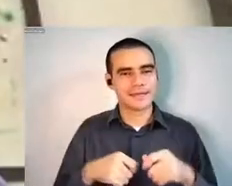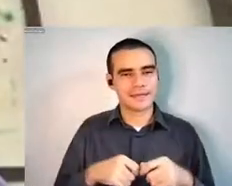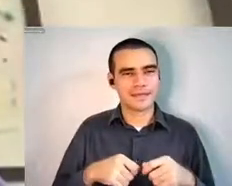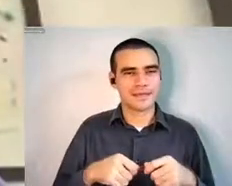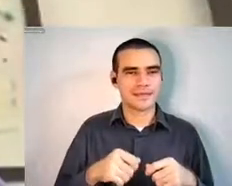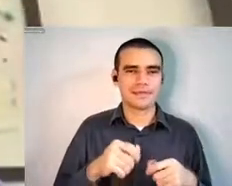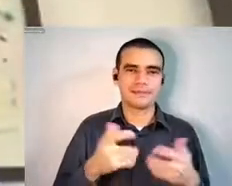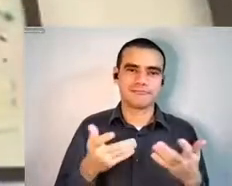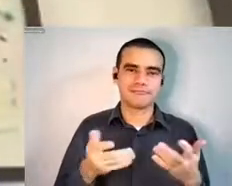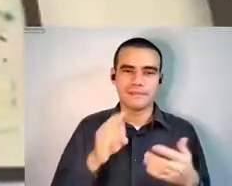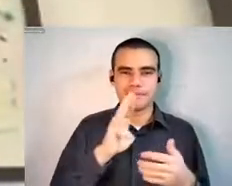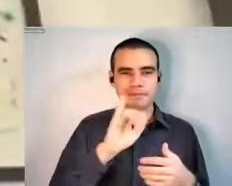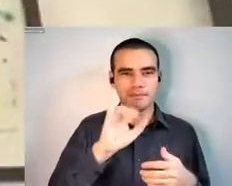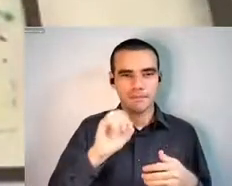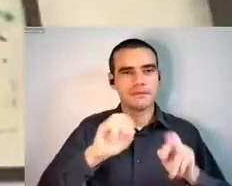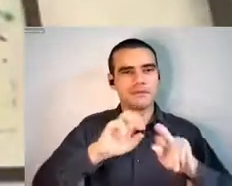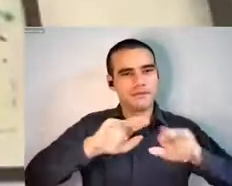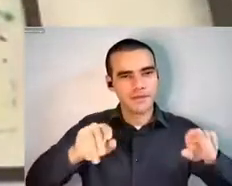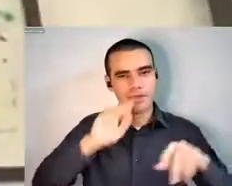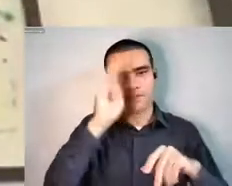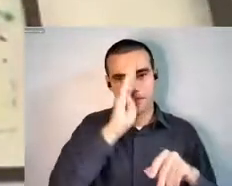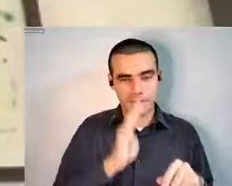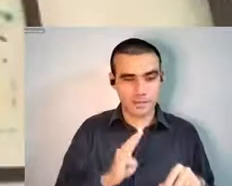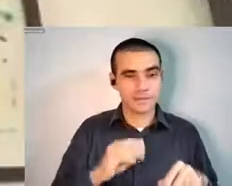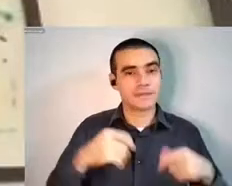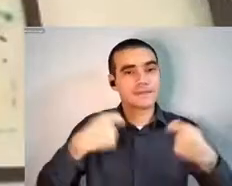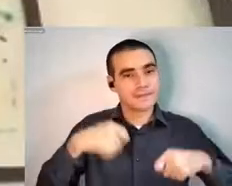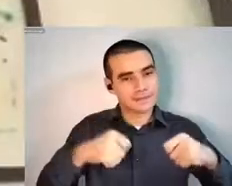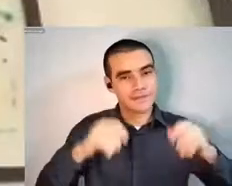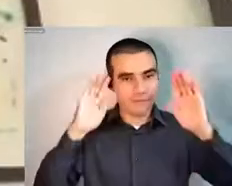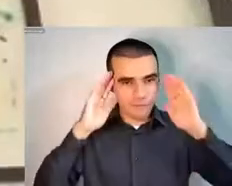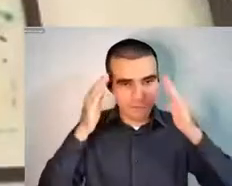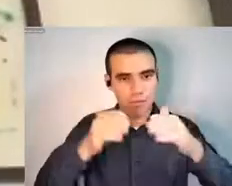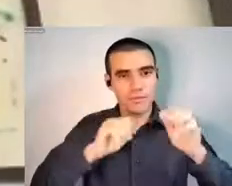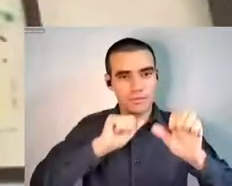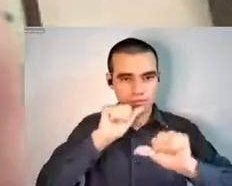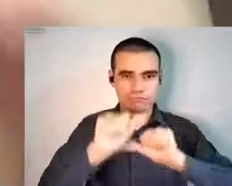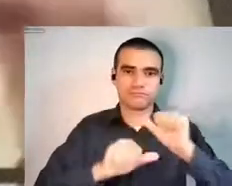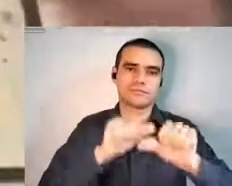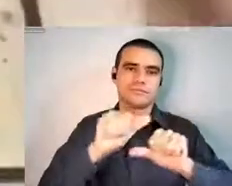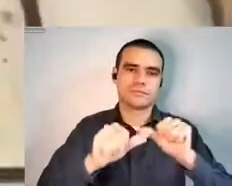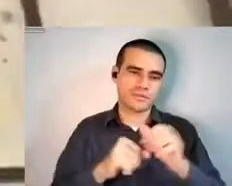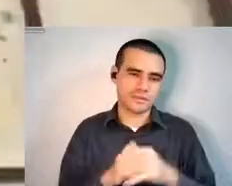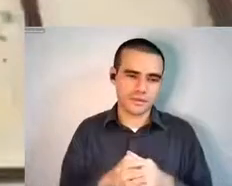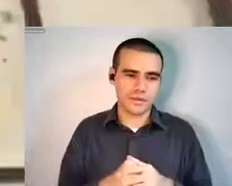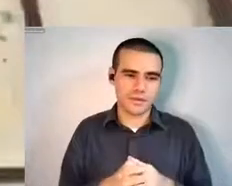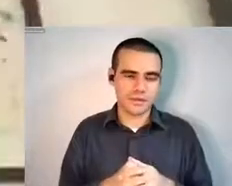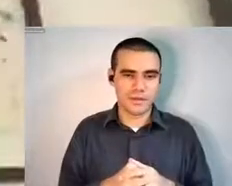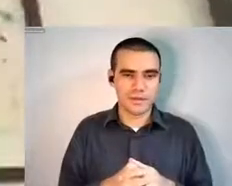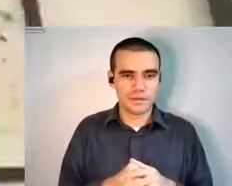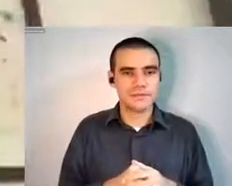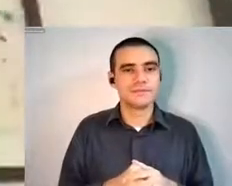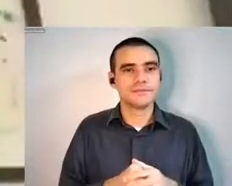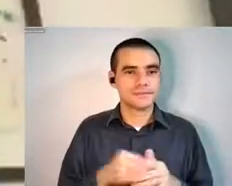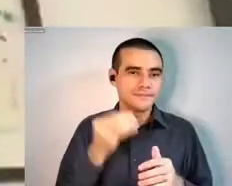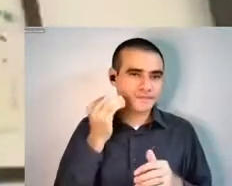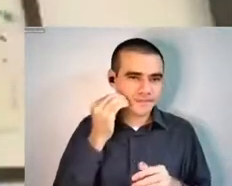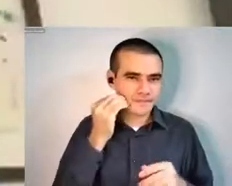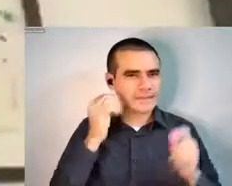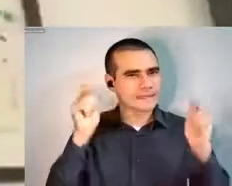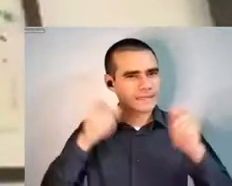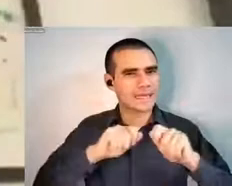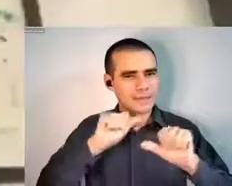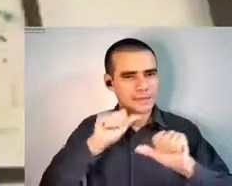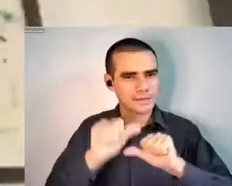have with the biodiversity based in Brazil. And you have to work on this mindset change to show that this